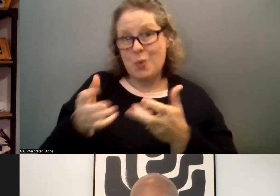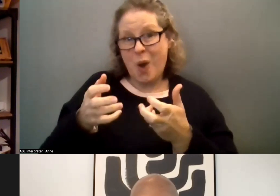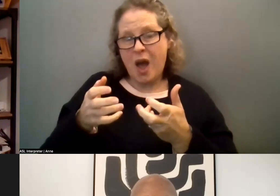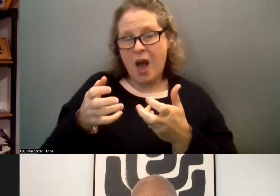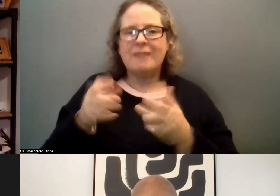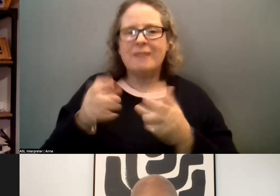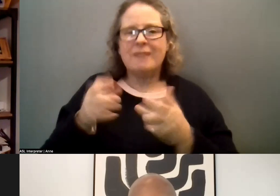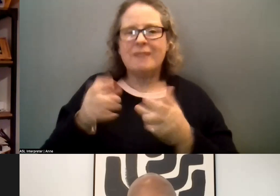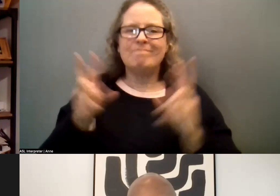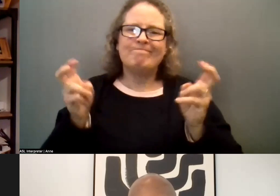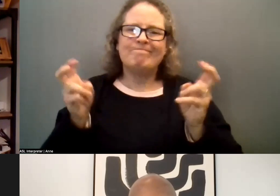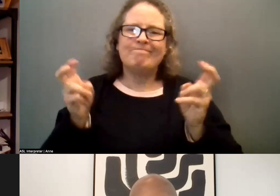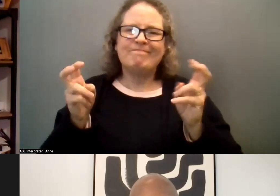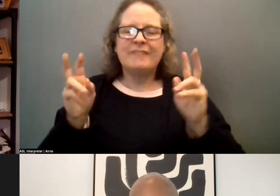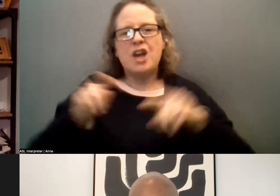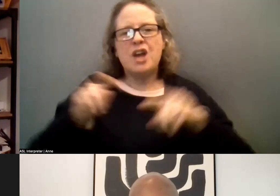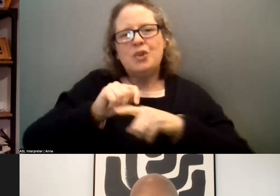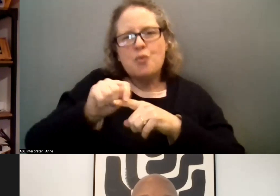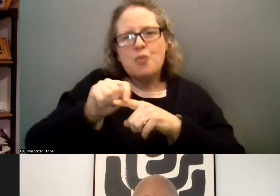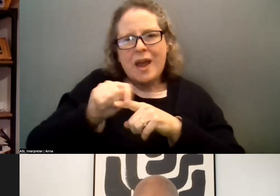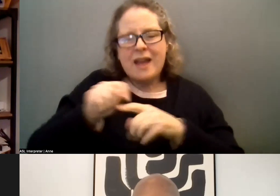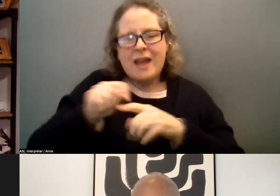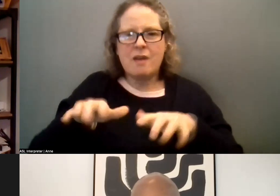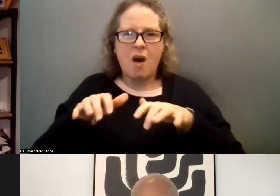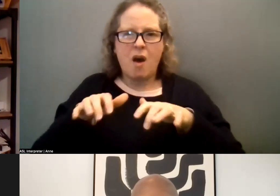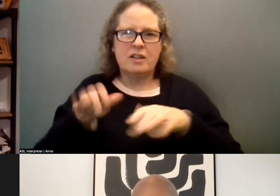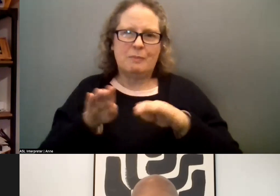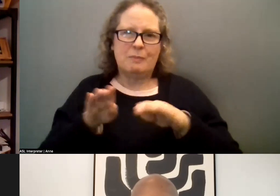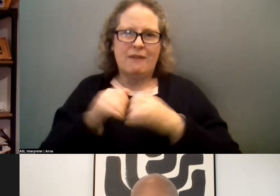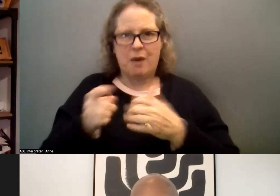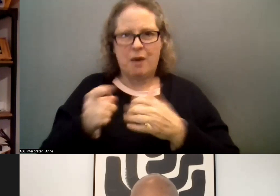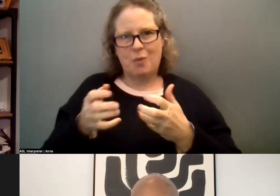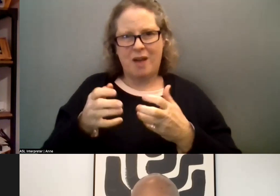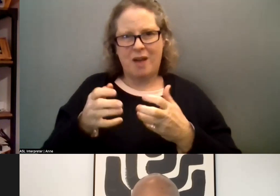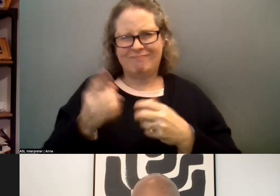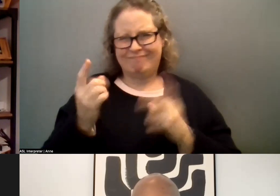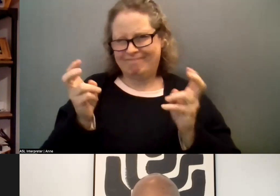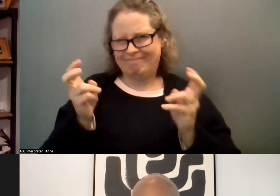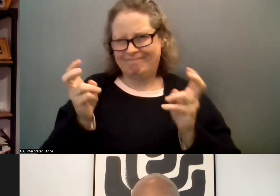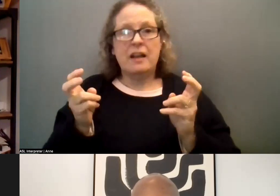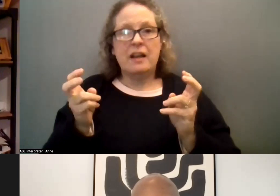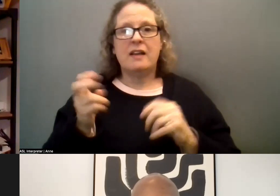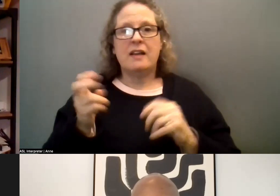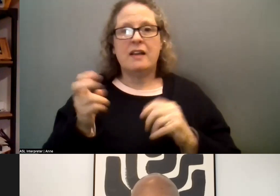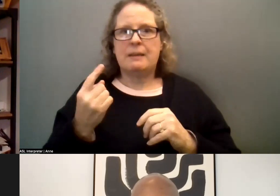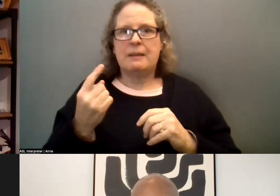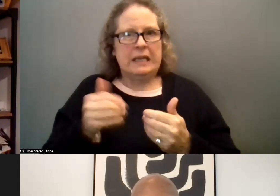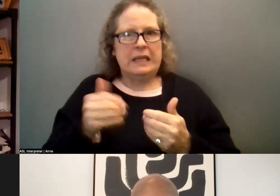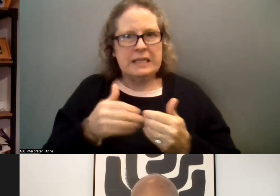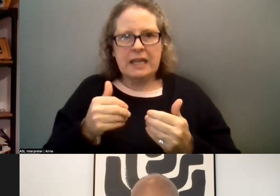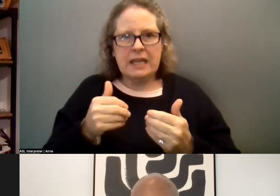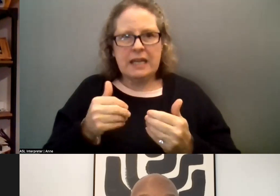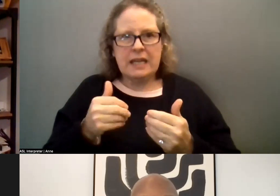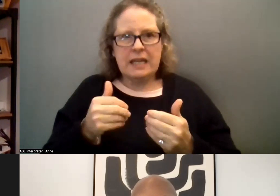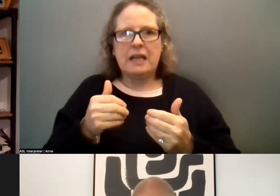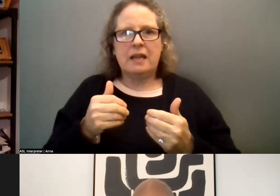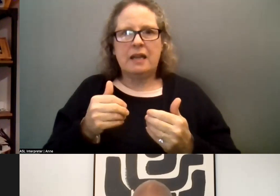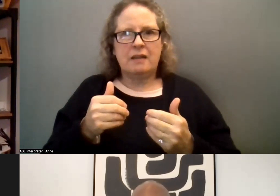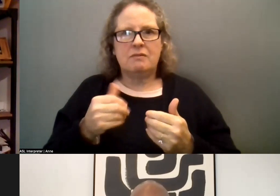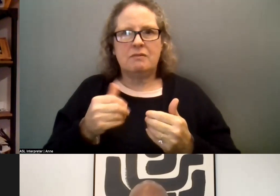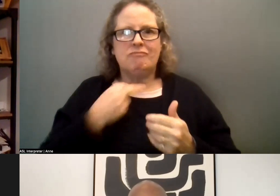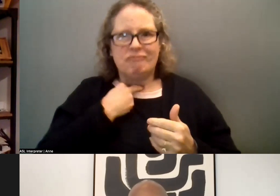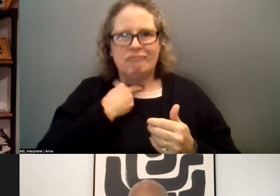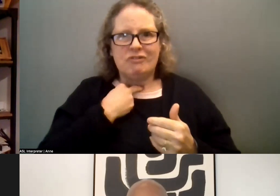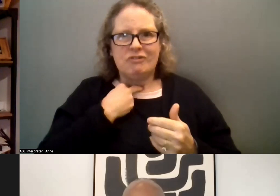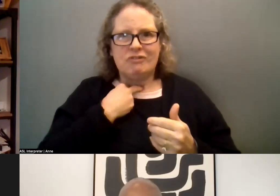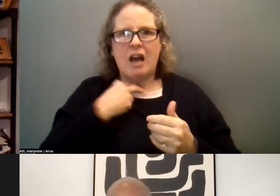audience to in the way you want, right? Something a trap that's really easy to do, that you keep your ticket prices high for as long as you